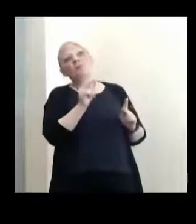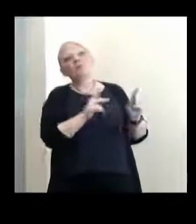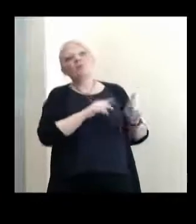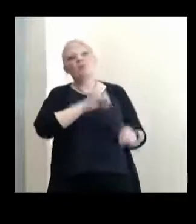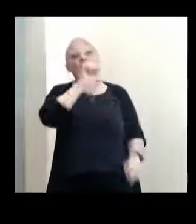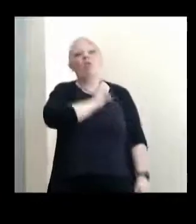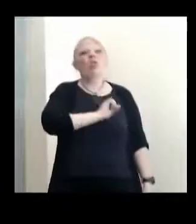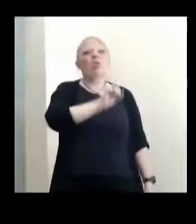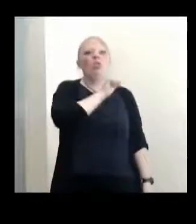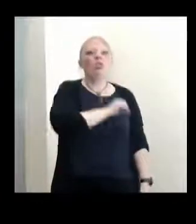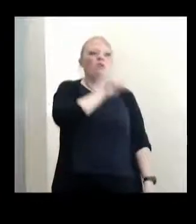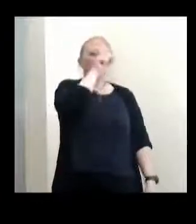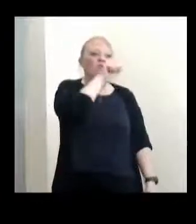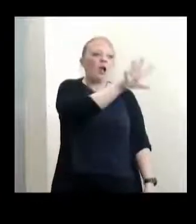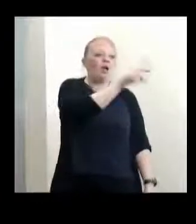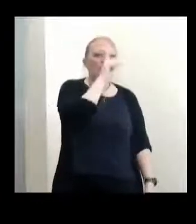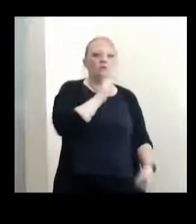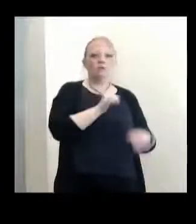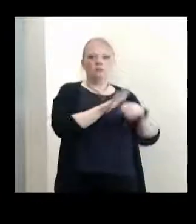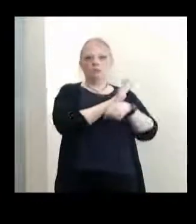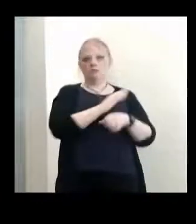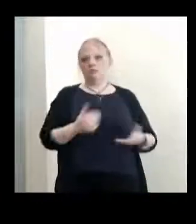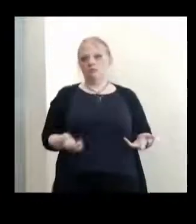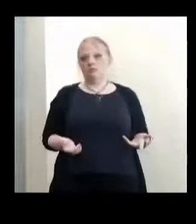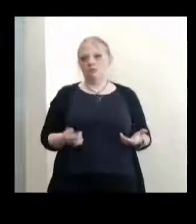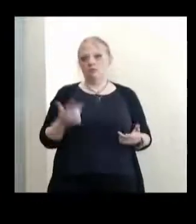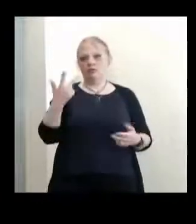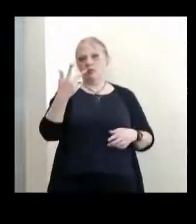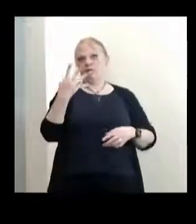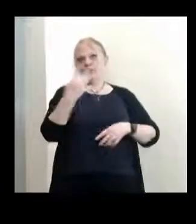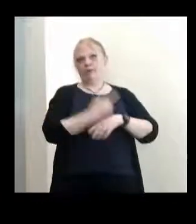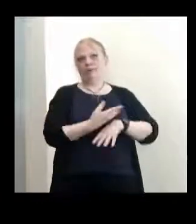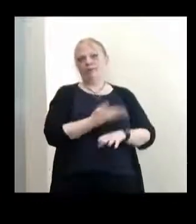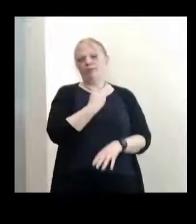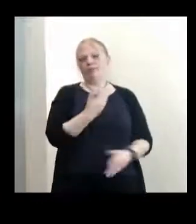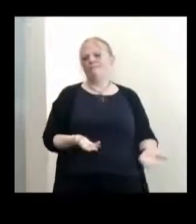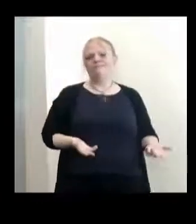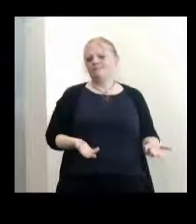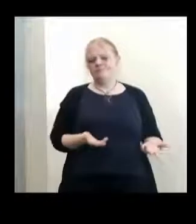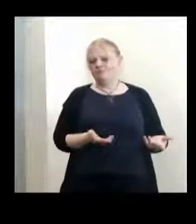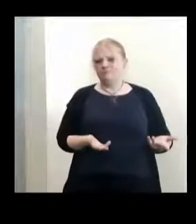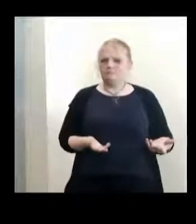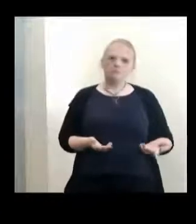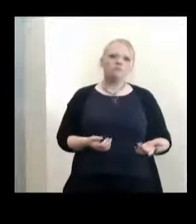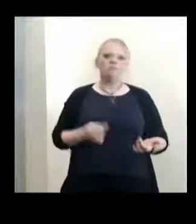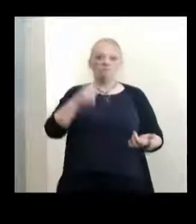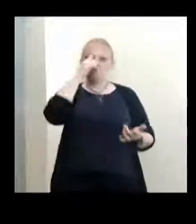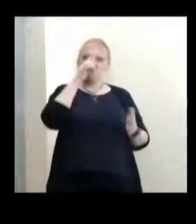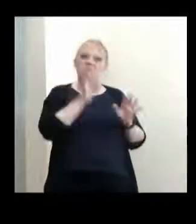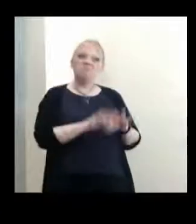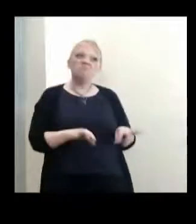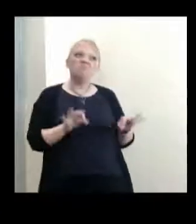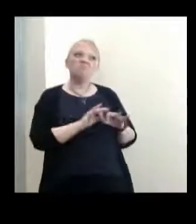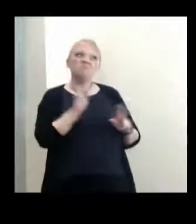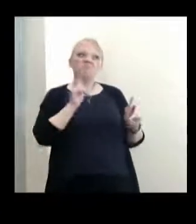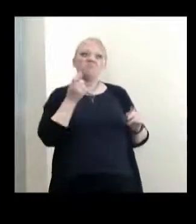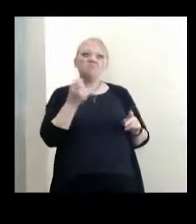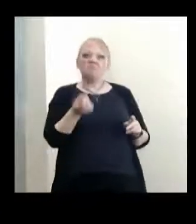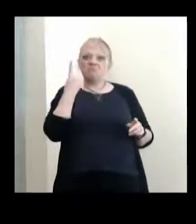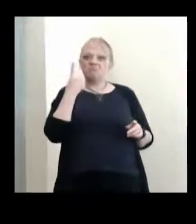over the place because they caught COVID-19 3 or 4 days before. I think it's important that people understand